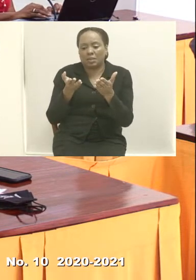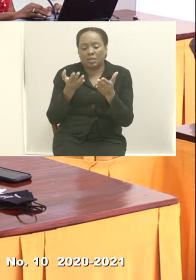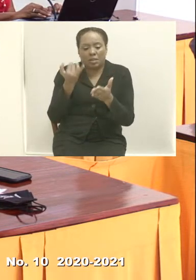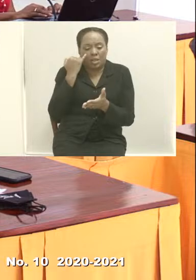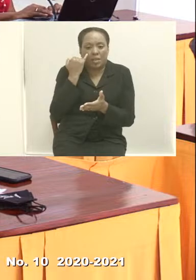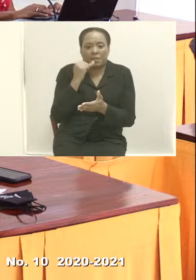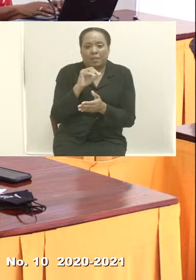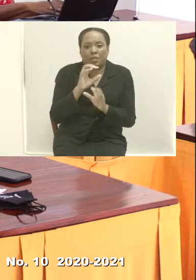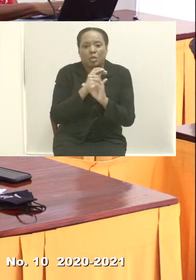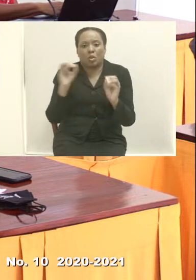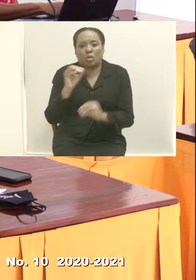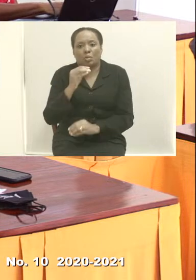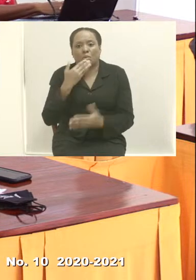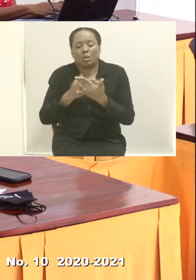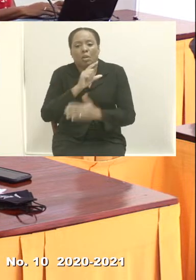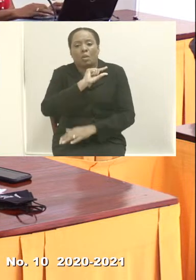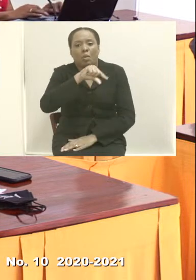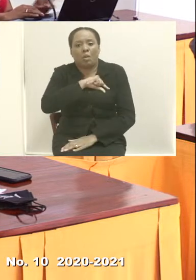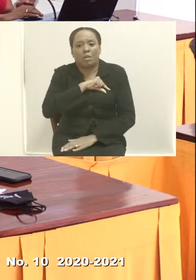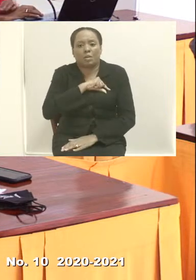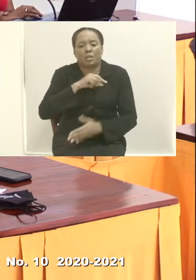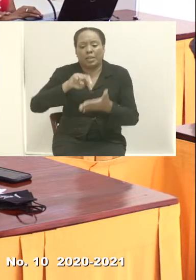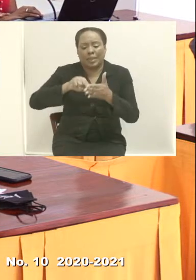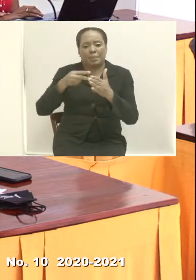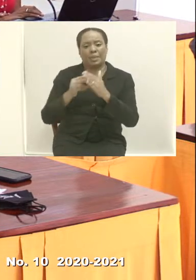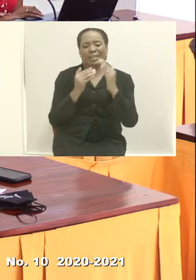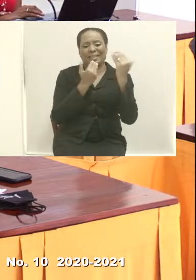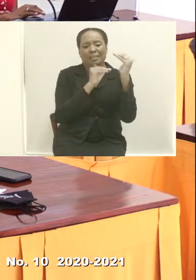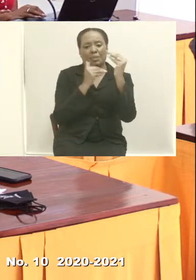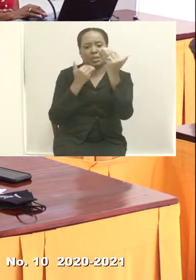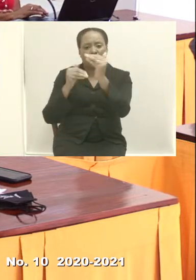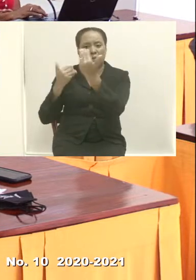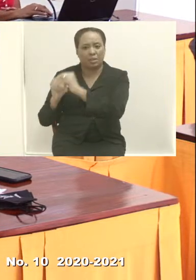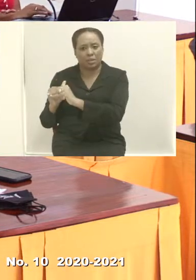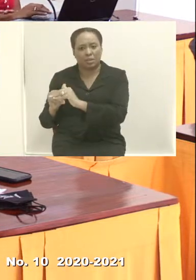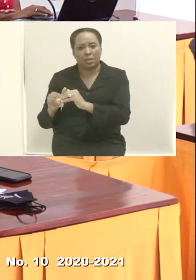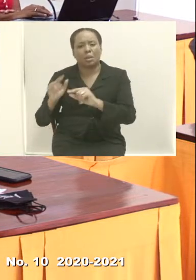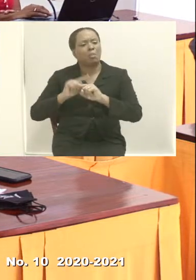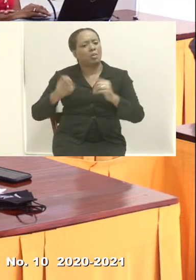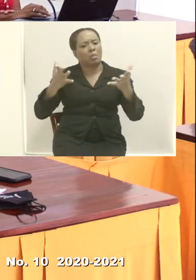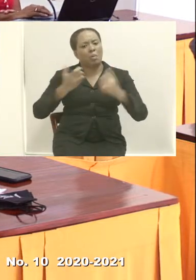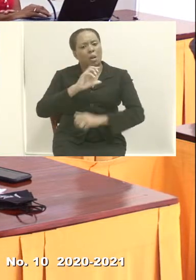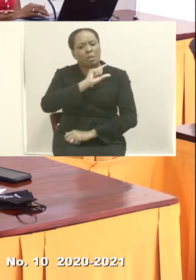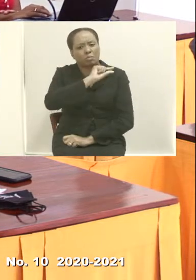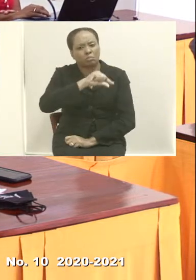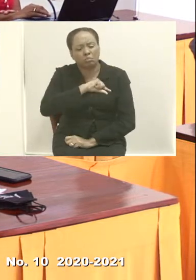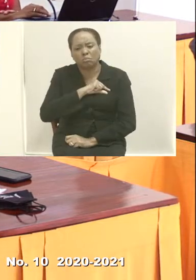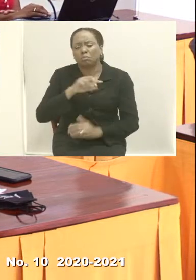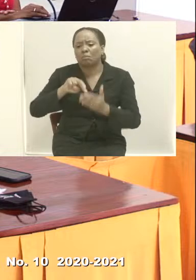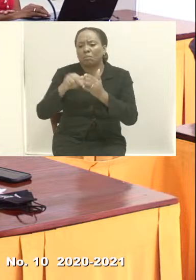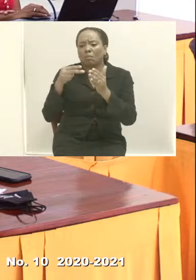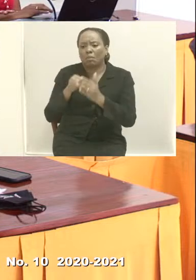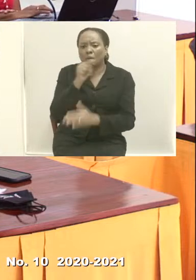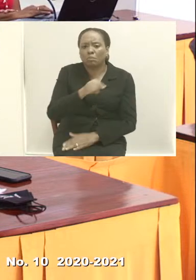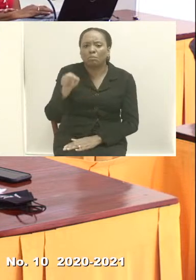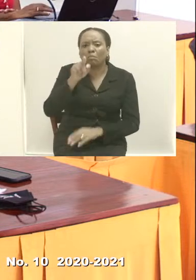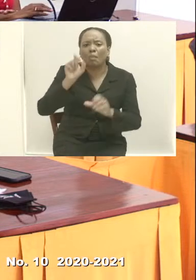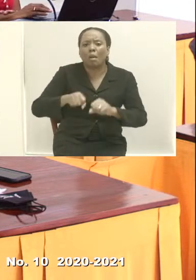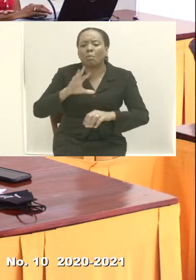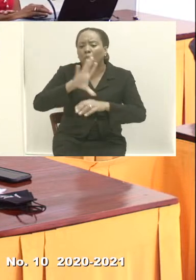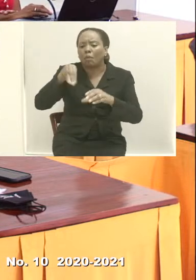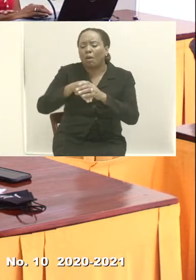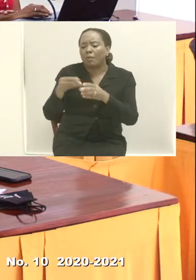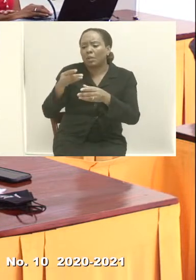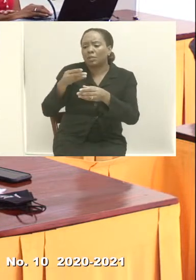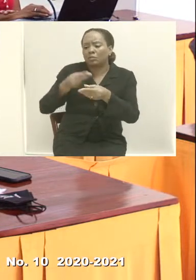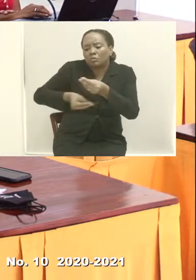economic space. It also serves, ma'am, to enhance the country's competitiveness, whether you are involved in the trade of goods or the production of